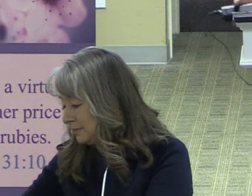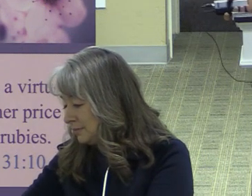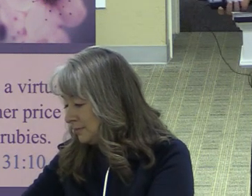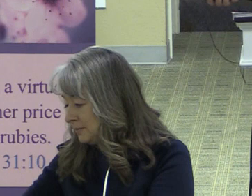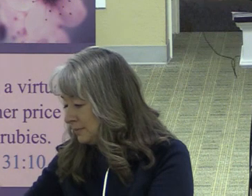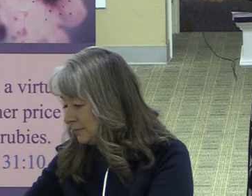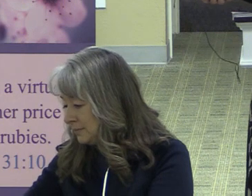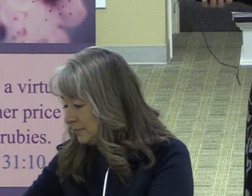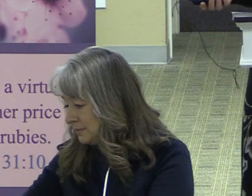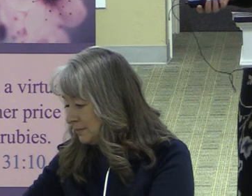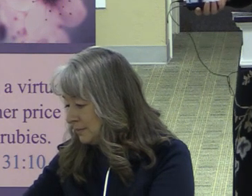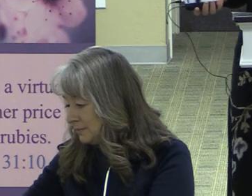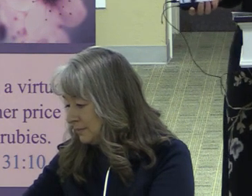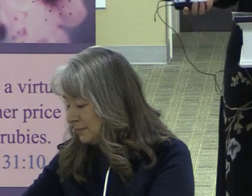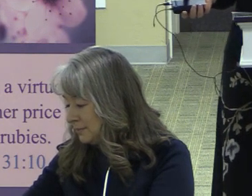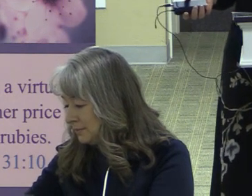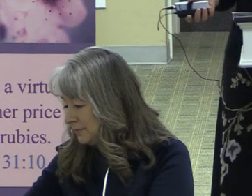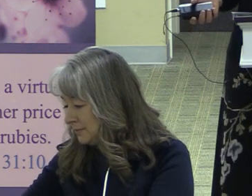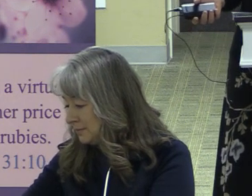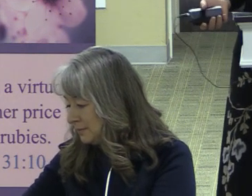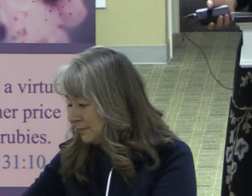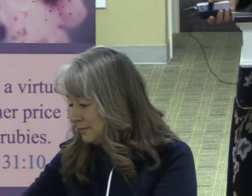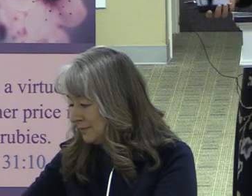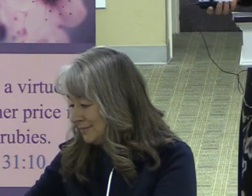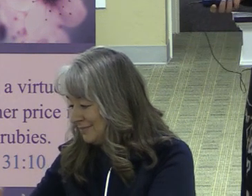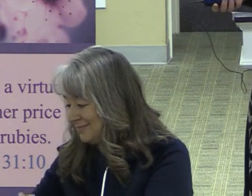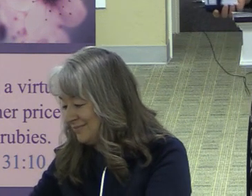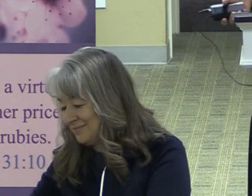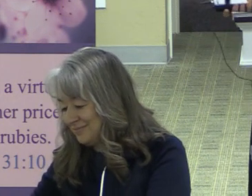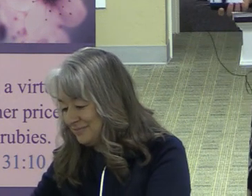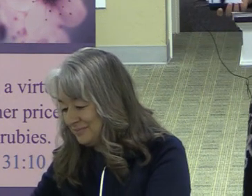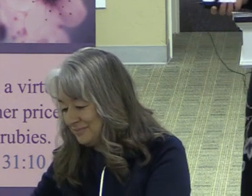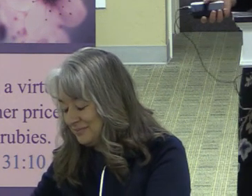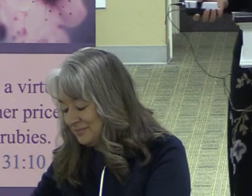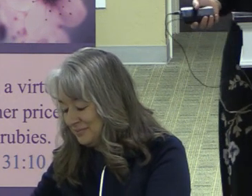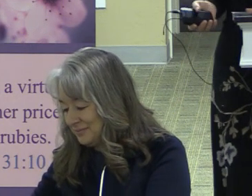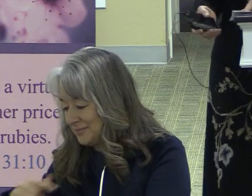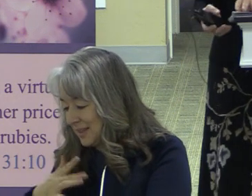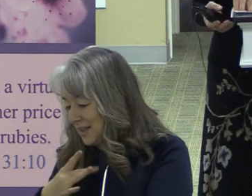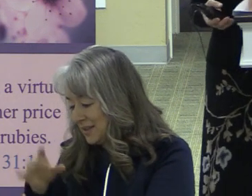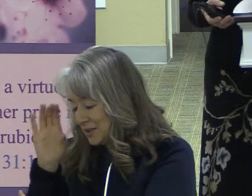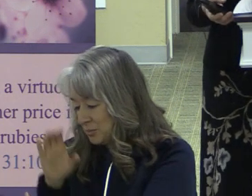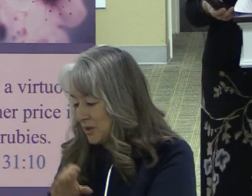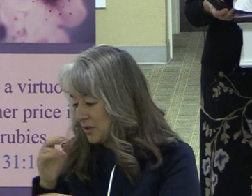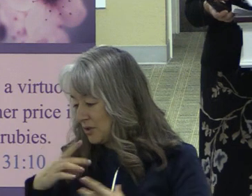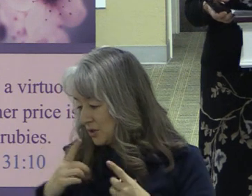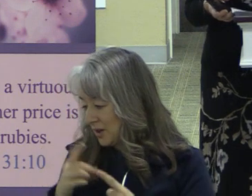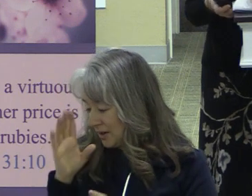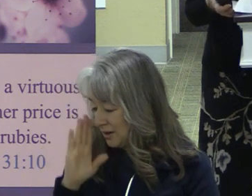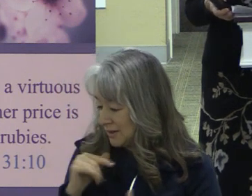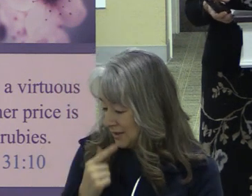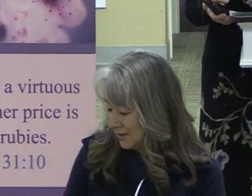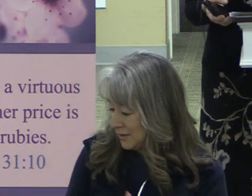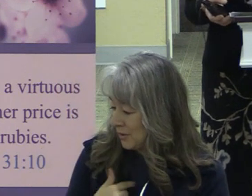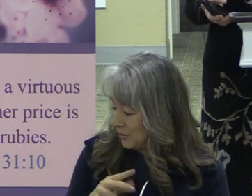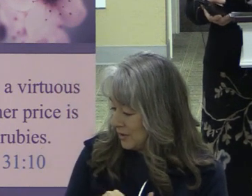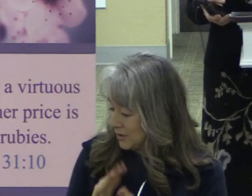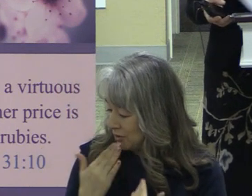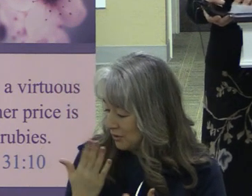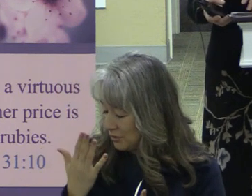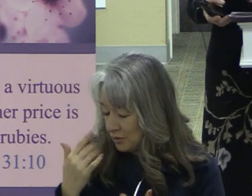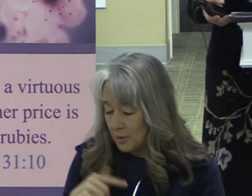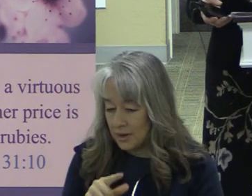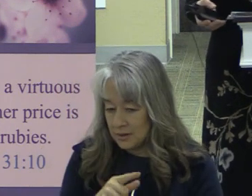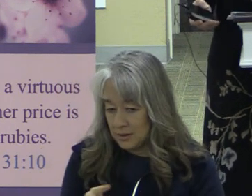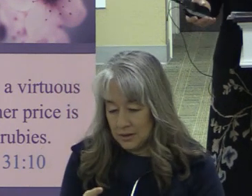I like this idea, this picture of this dragon. God set this, so I'm just going to read this while you guys are